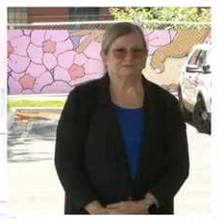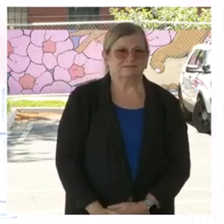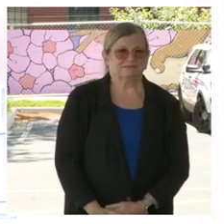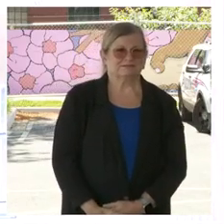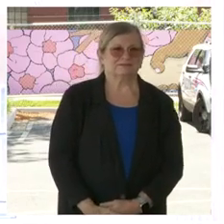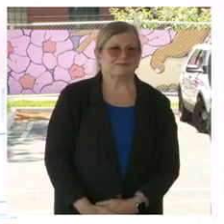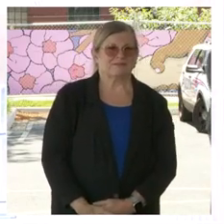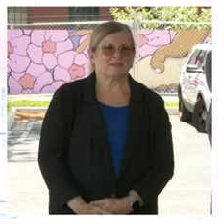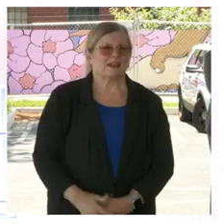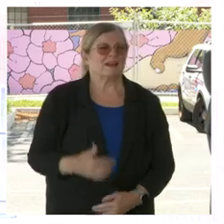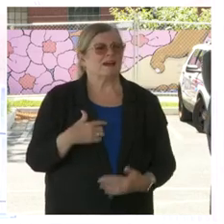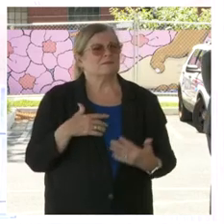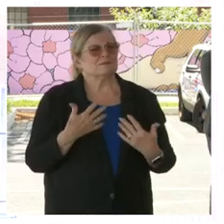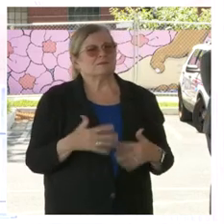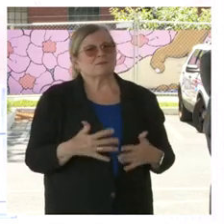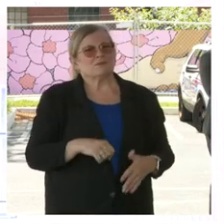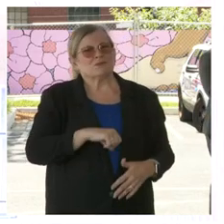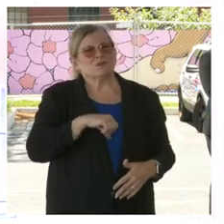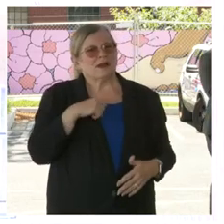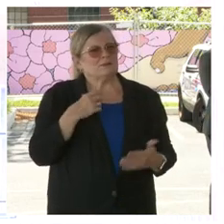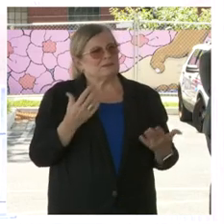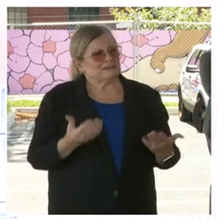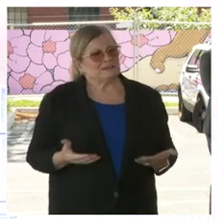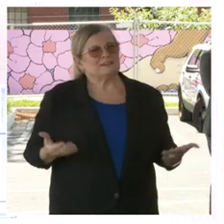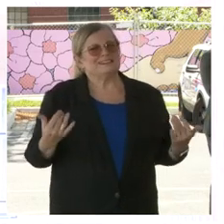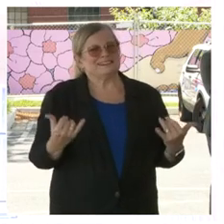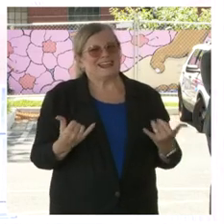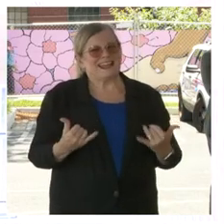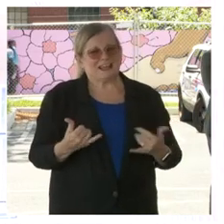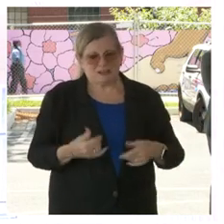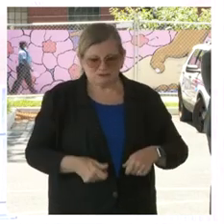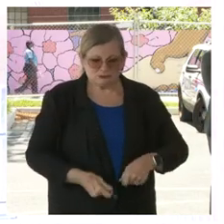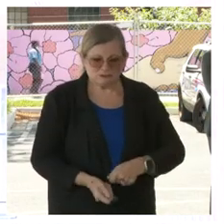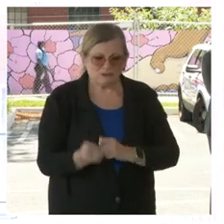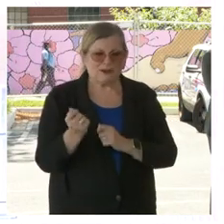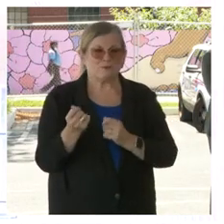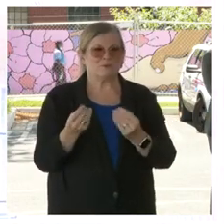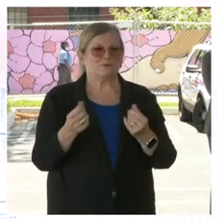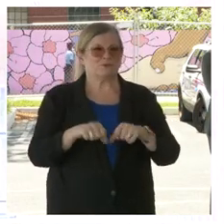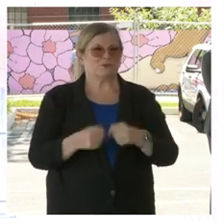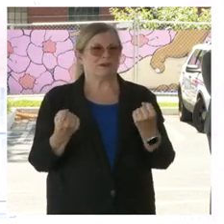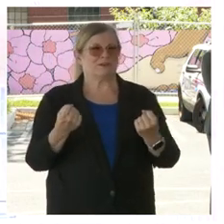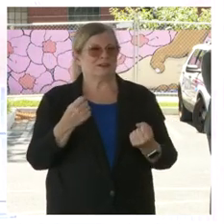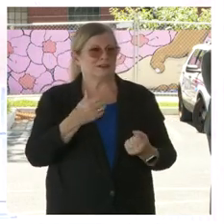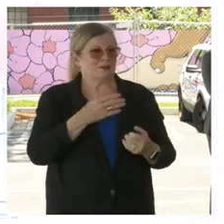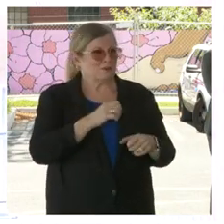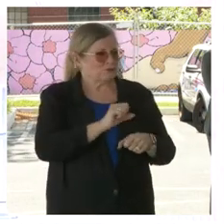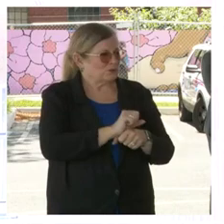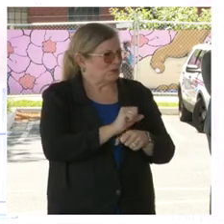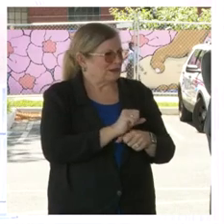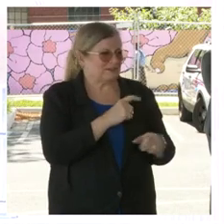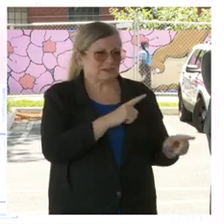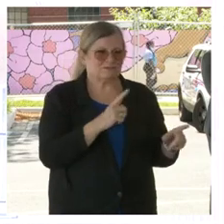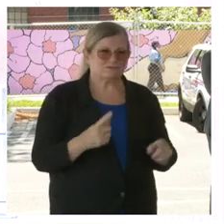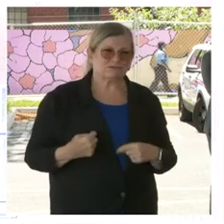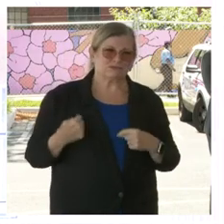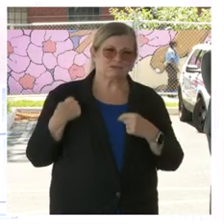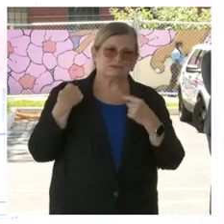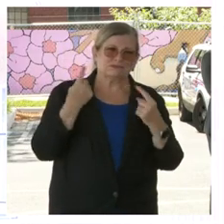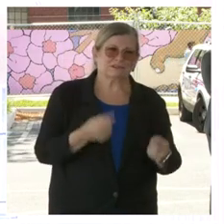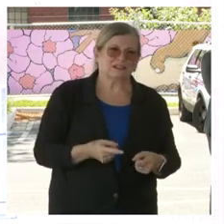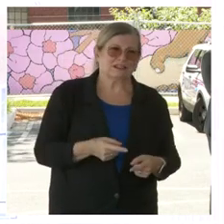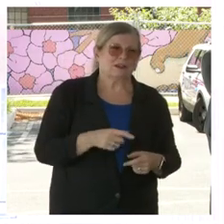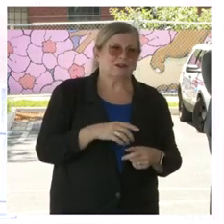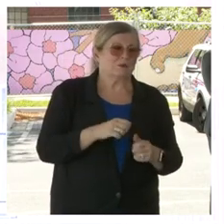I'm proud that we're here today for this groundbreaking, but also proud of the legislative work that I've been able to accomplish along with Trayon White and my colleagues